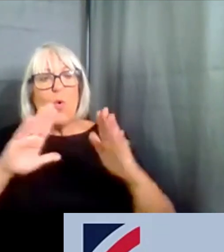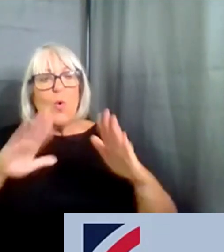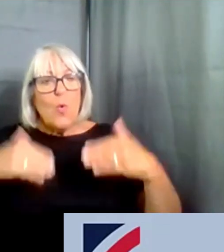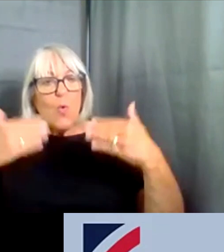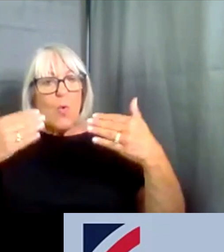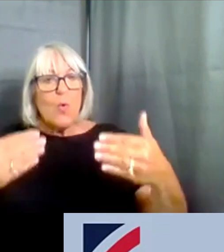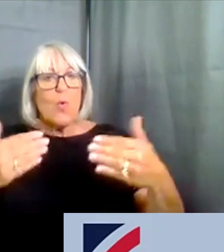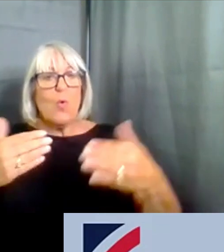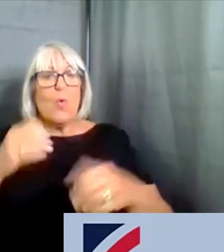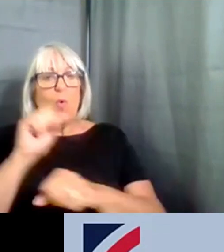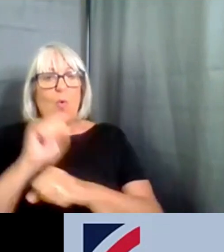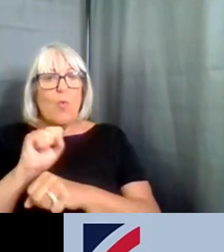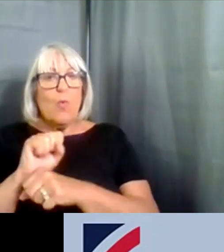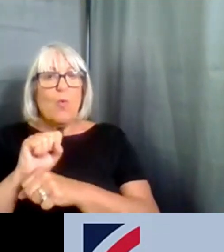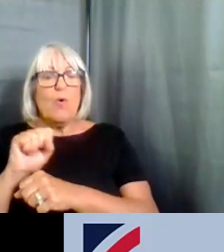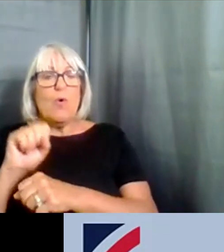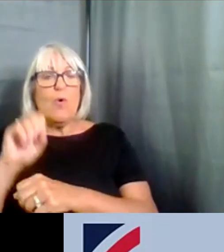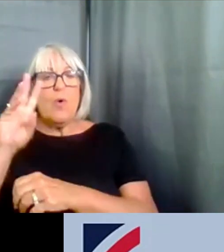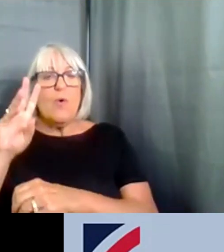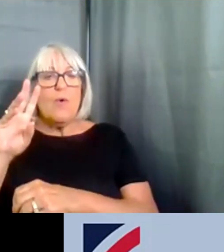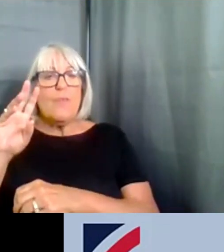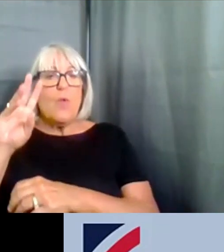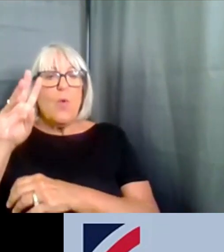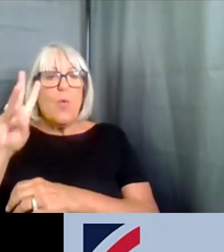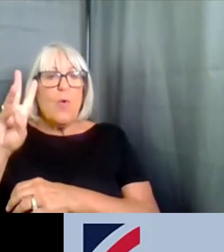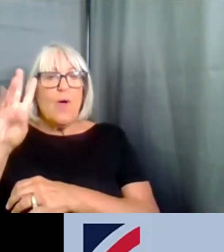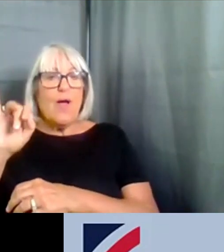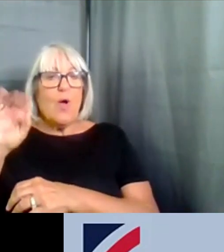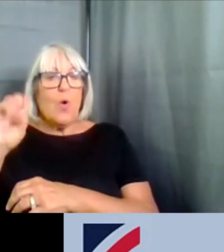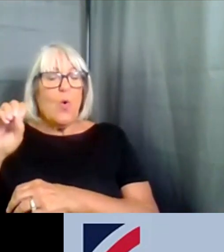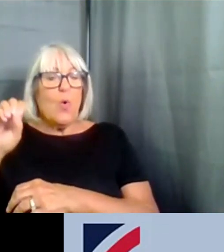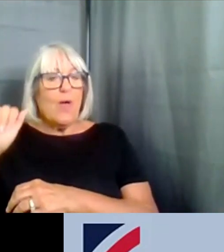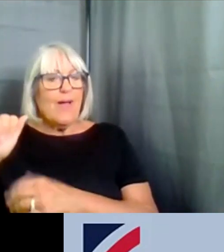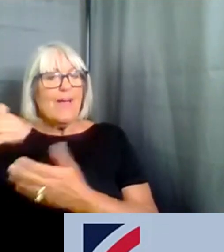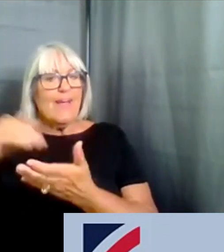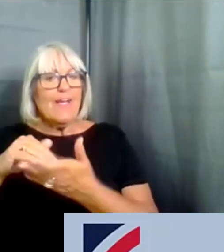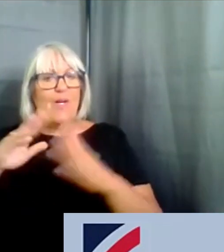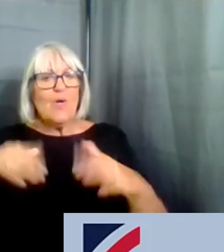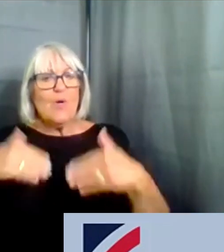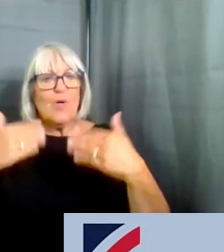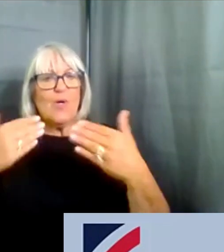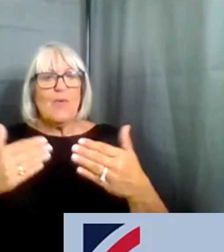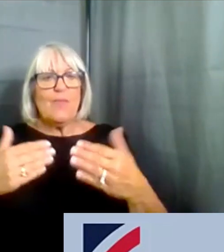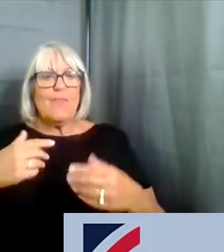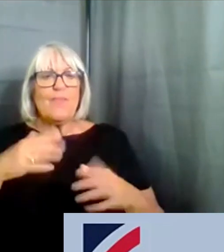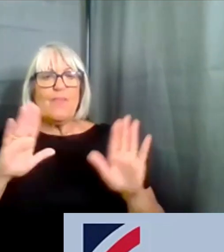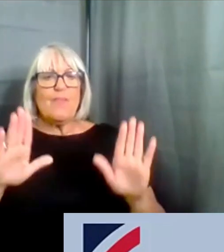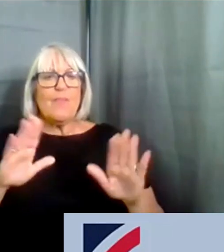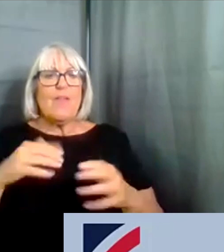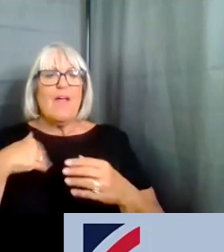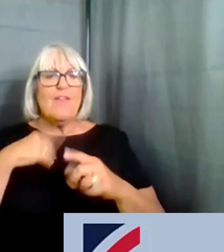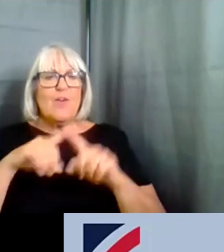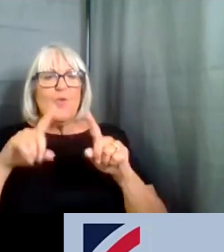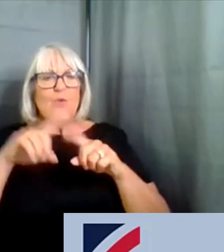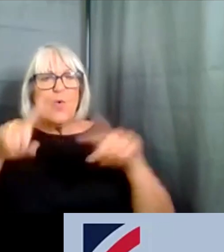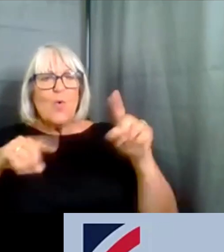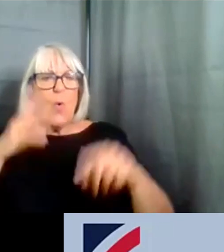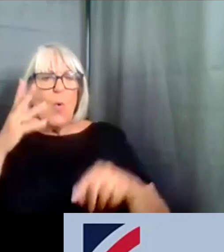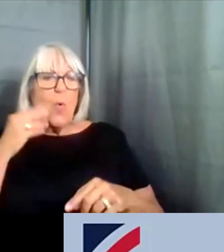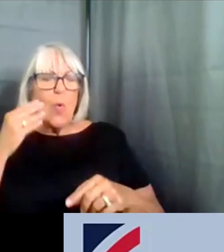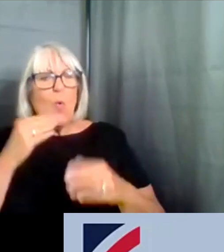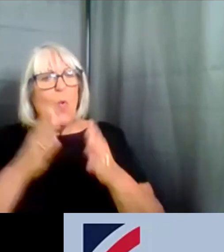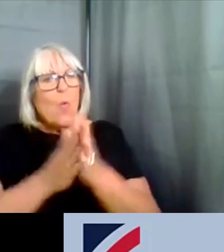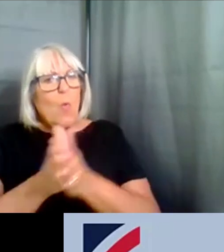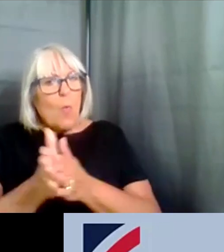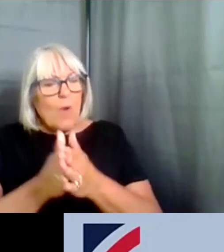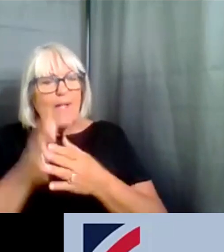Having those sorts of experiences where there's a willing and interested employer or sector to get involved in apprenticeship programs, when you bump into